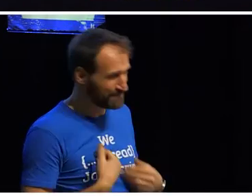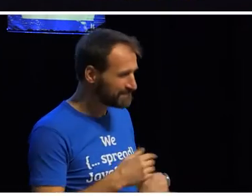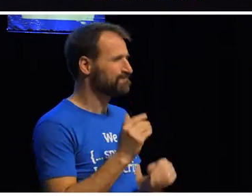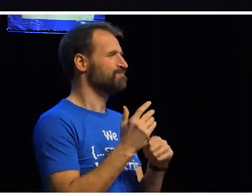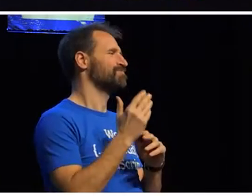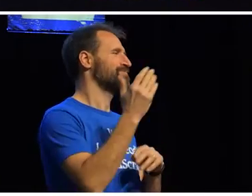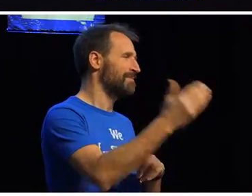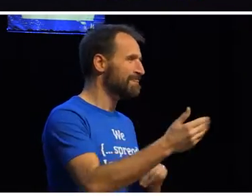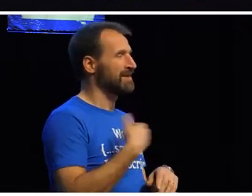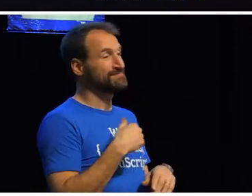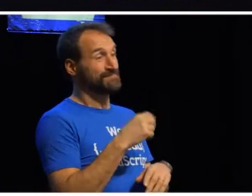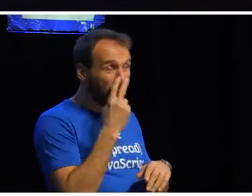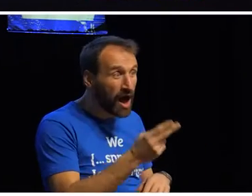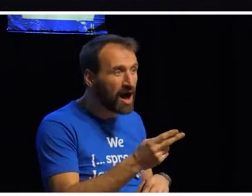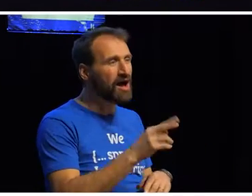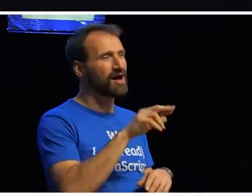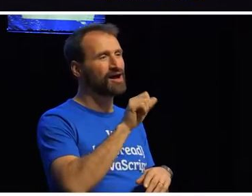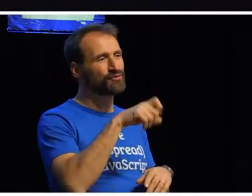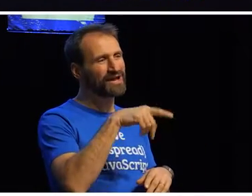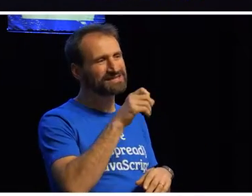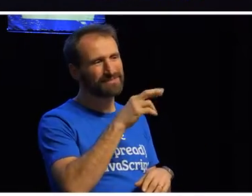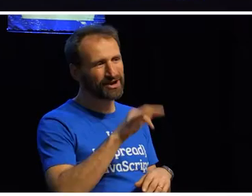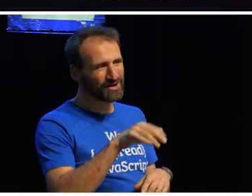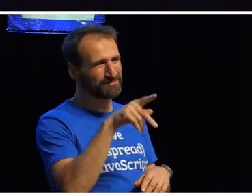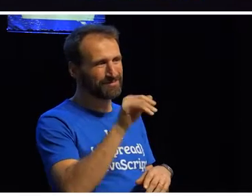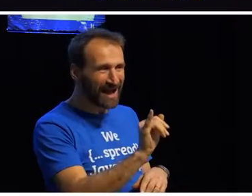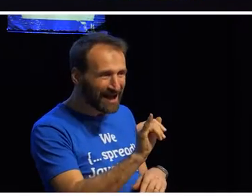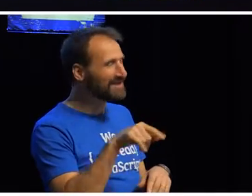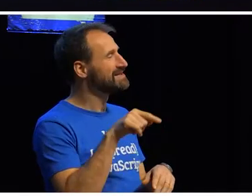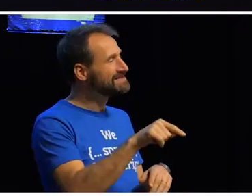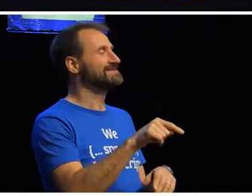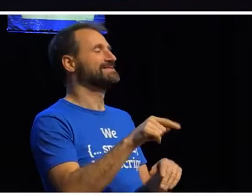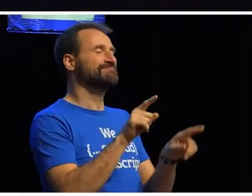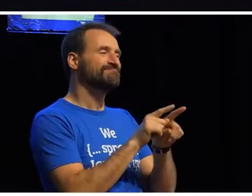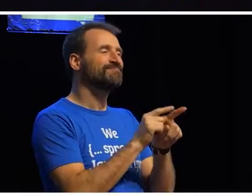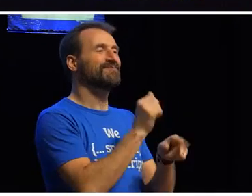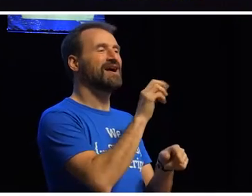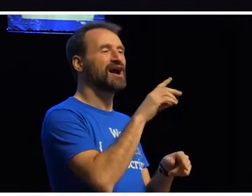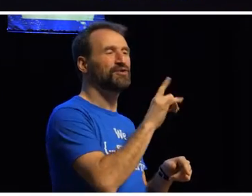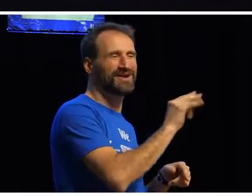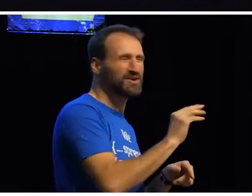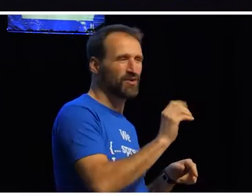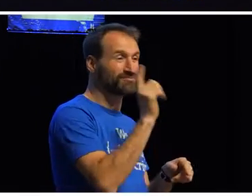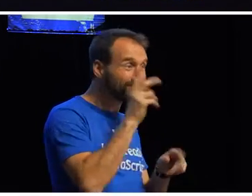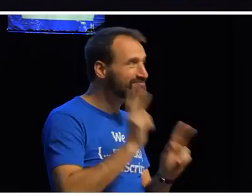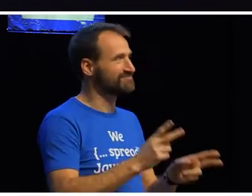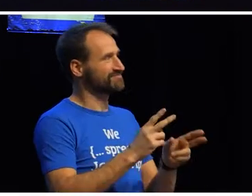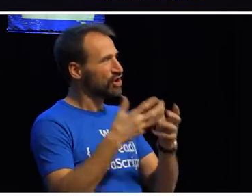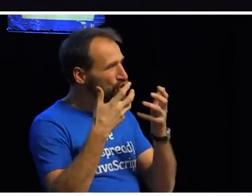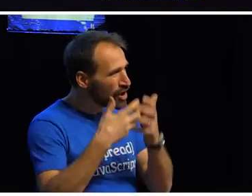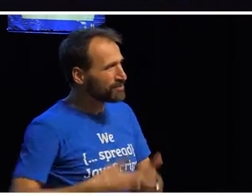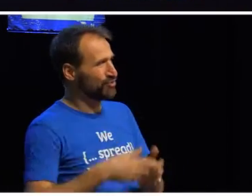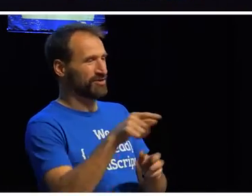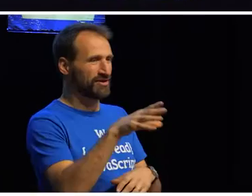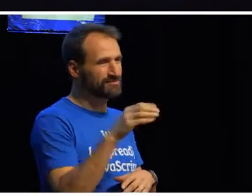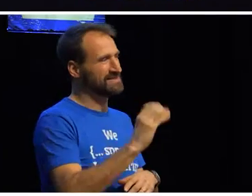I saw Raspberry Pi. This is another thing. It's different from Arduino. It's actual computer, and it comes with, you know, CPU